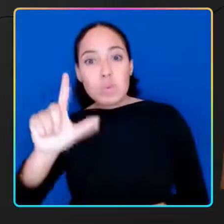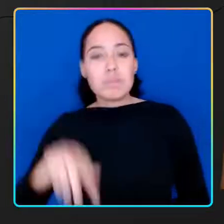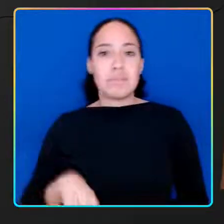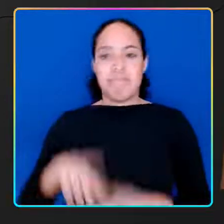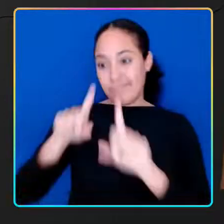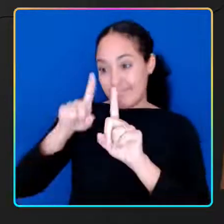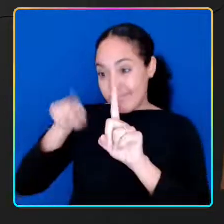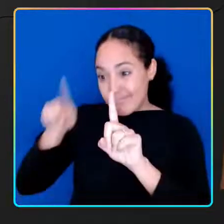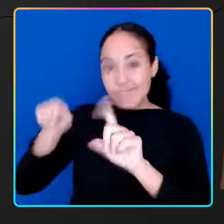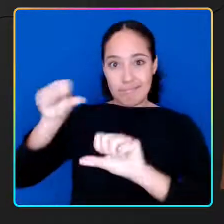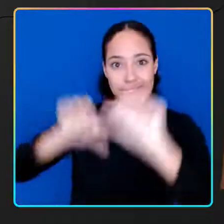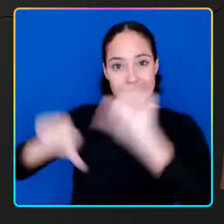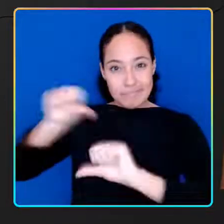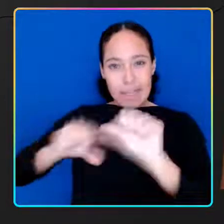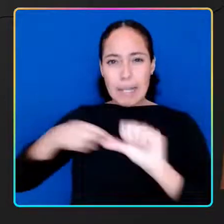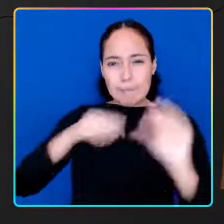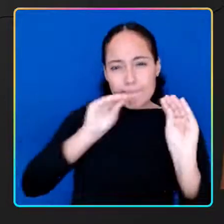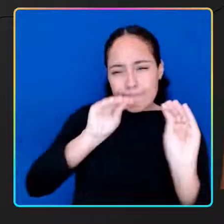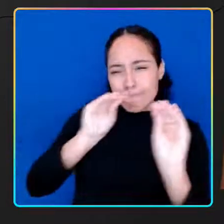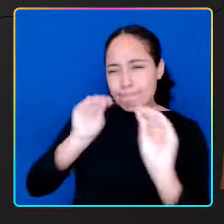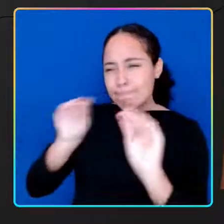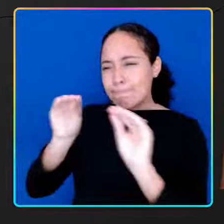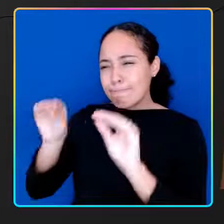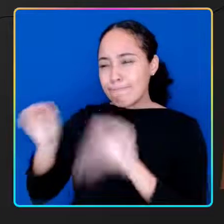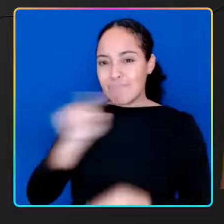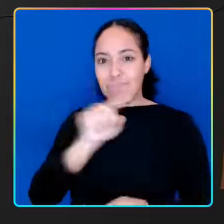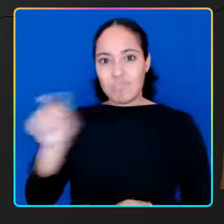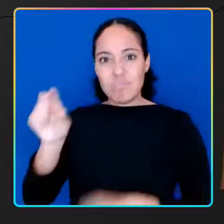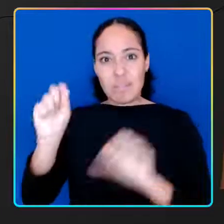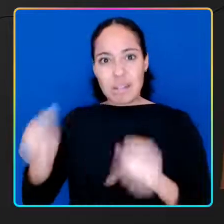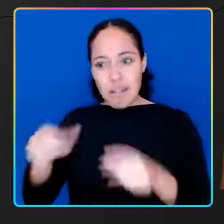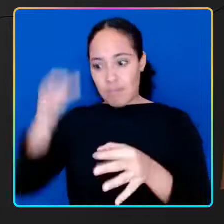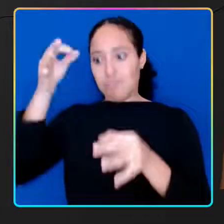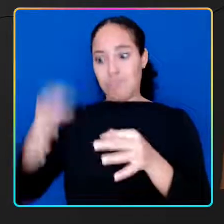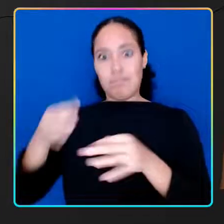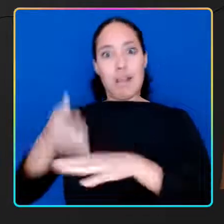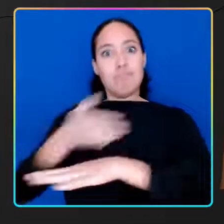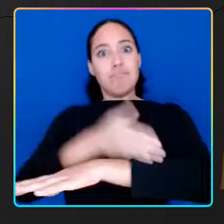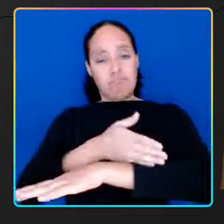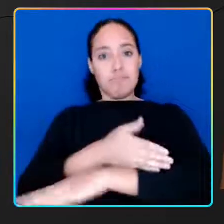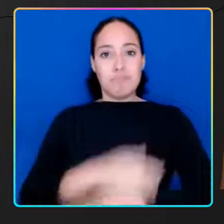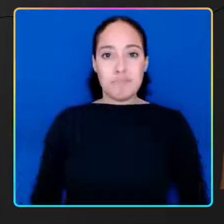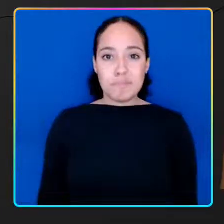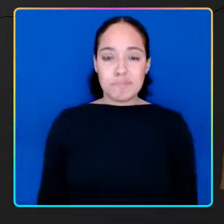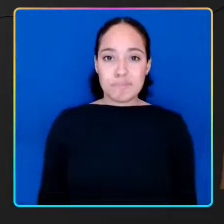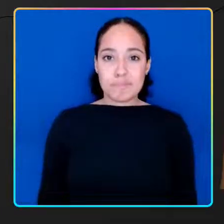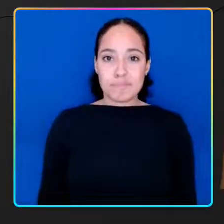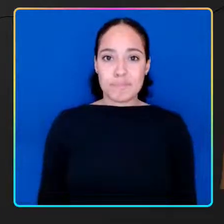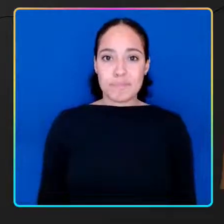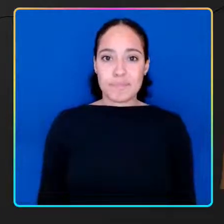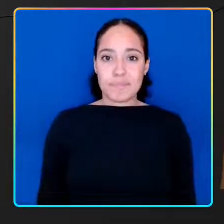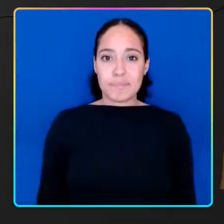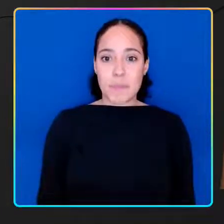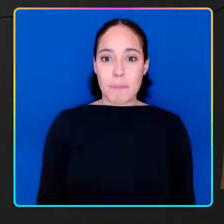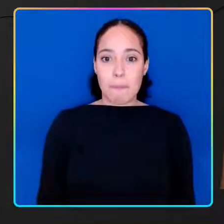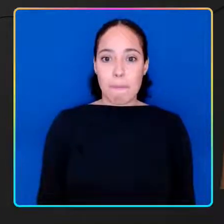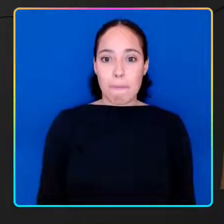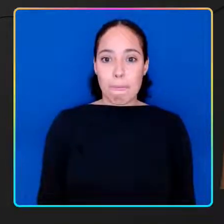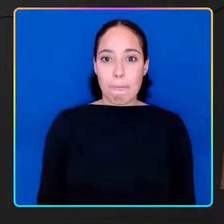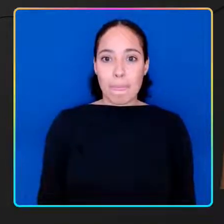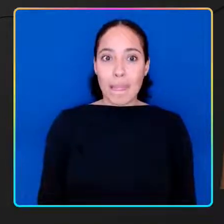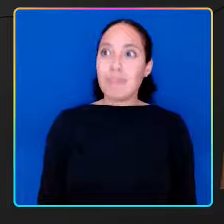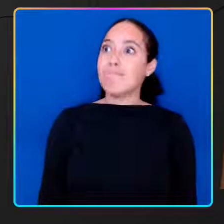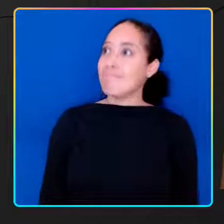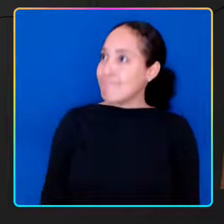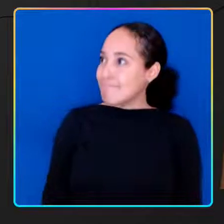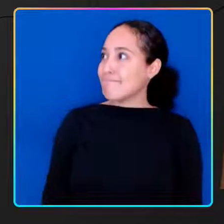to either make better decisions as human beings or help machines make better decisions on their own. Nice one. Gosh, you're